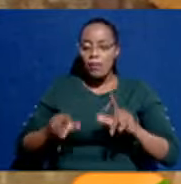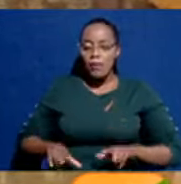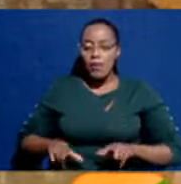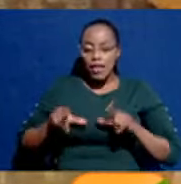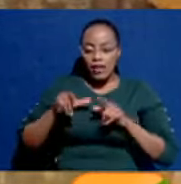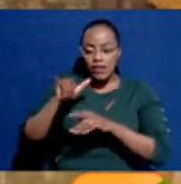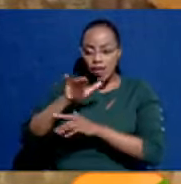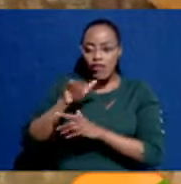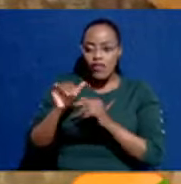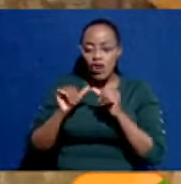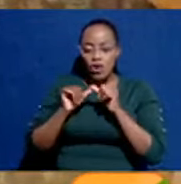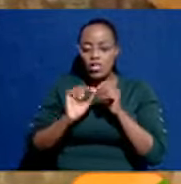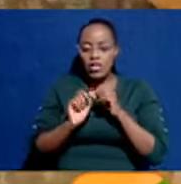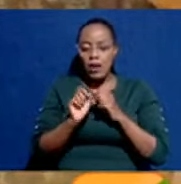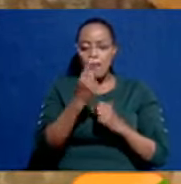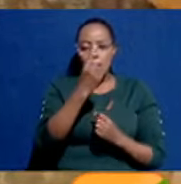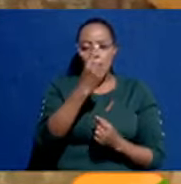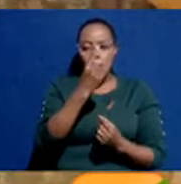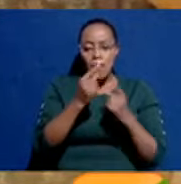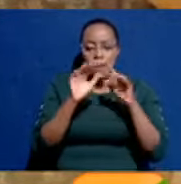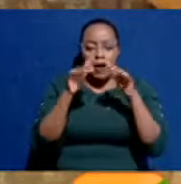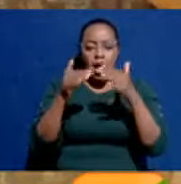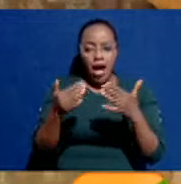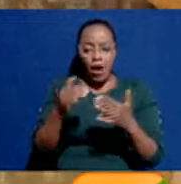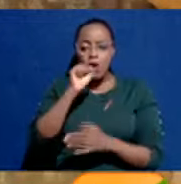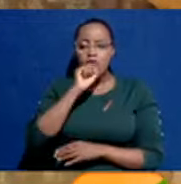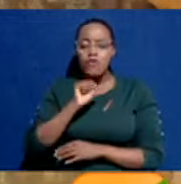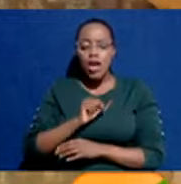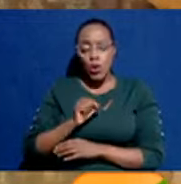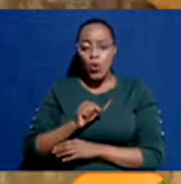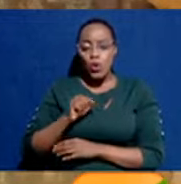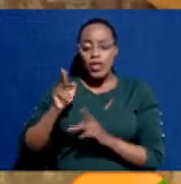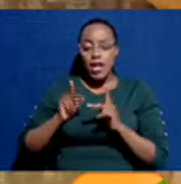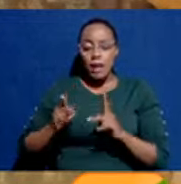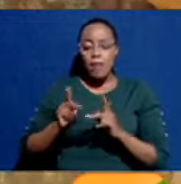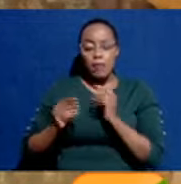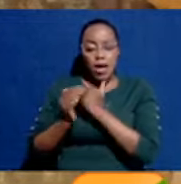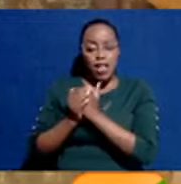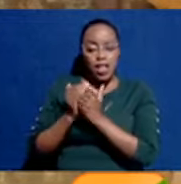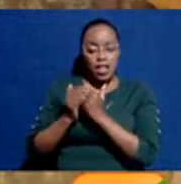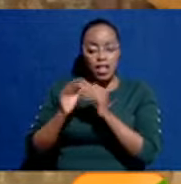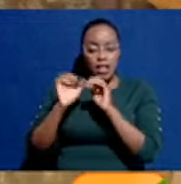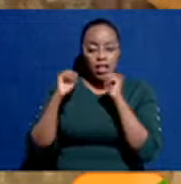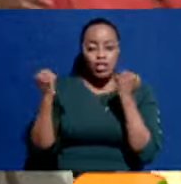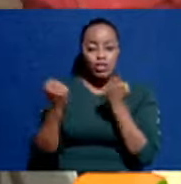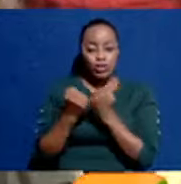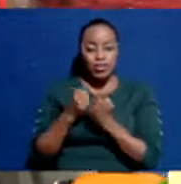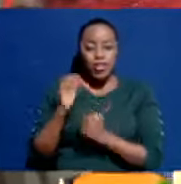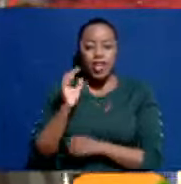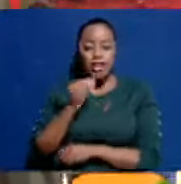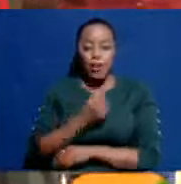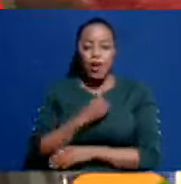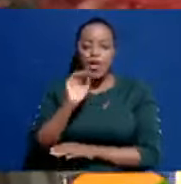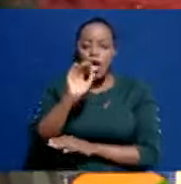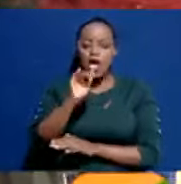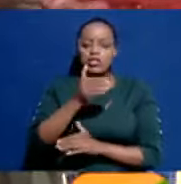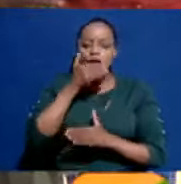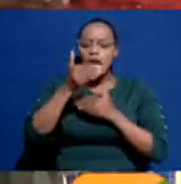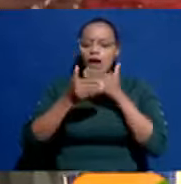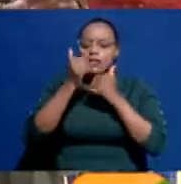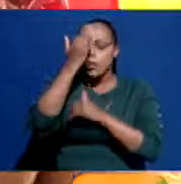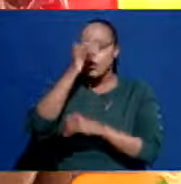continue to elicit mixed reaction on how the elderly are currently being treated in our society. We sought answers on why